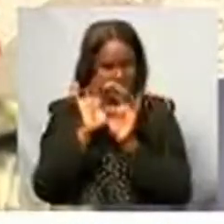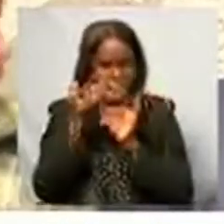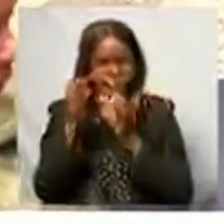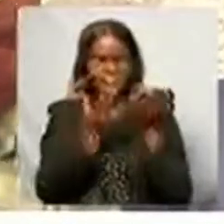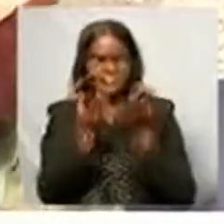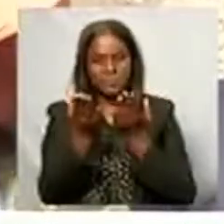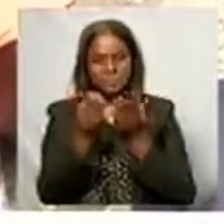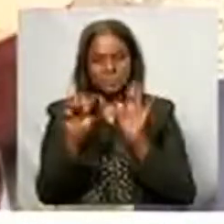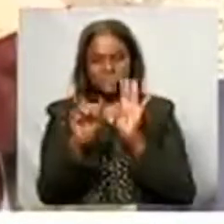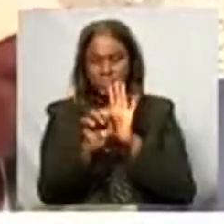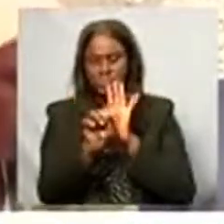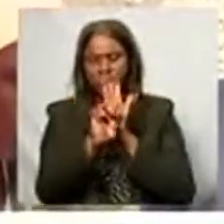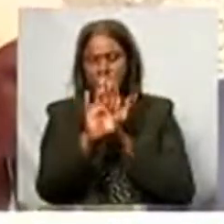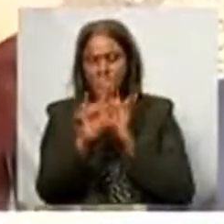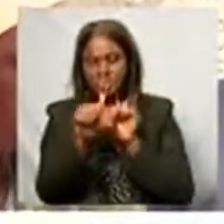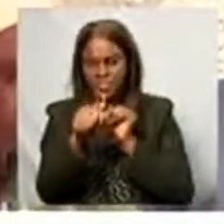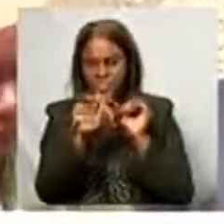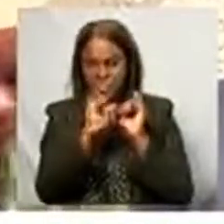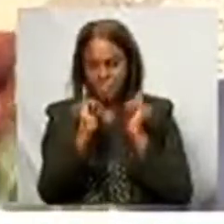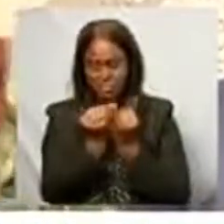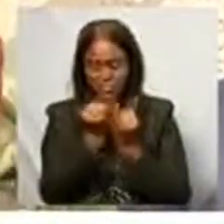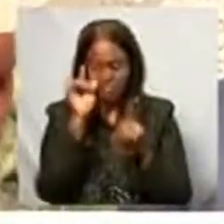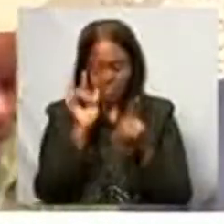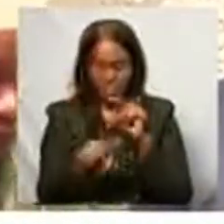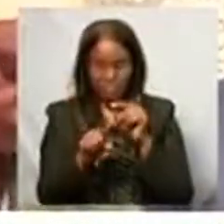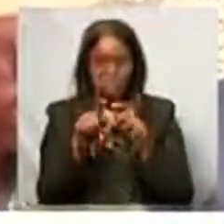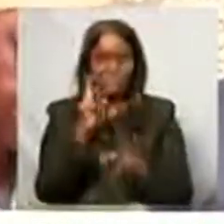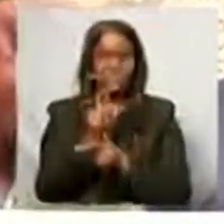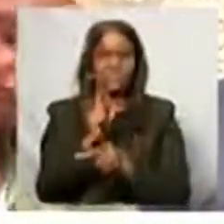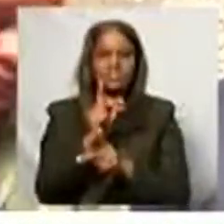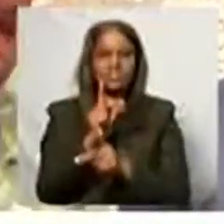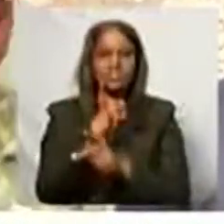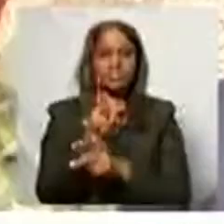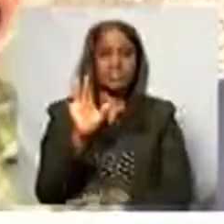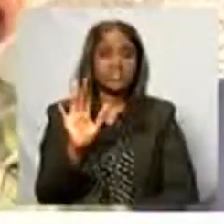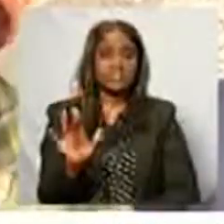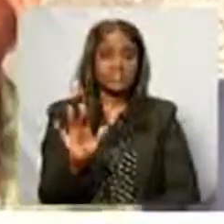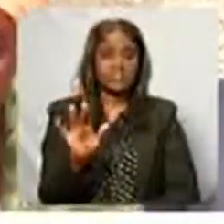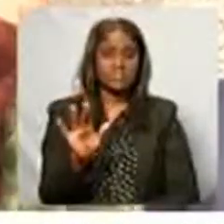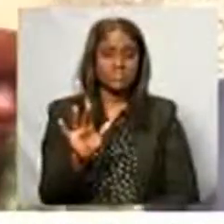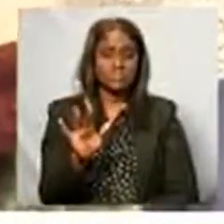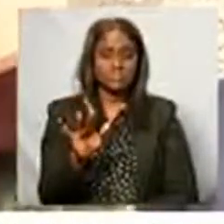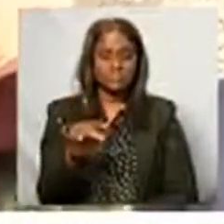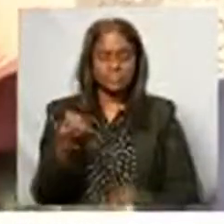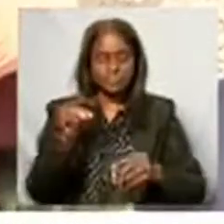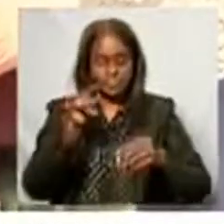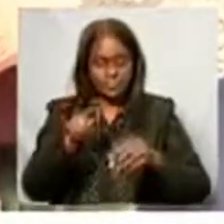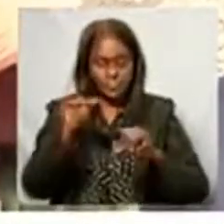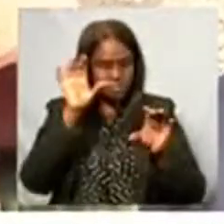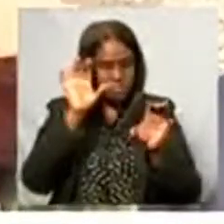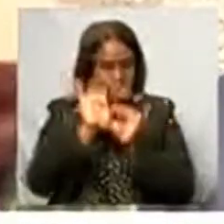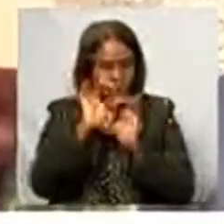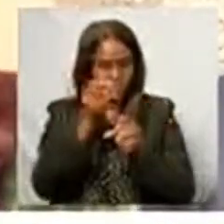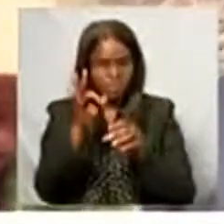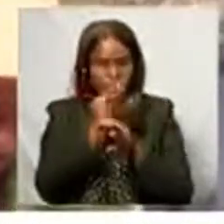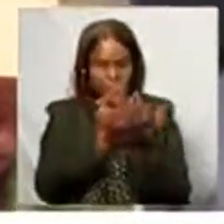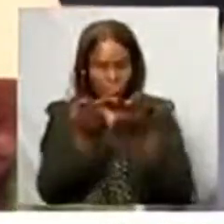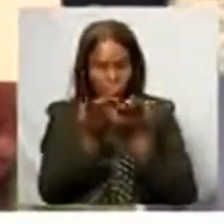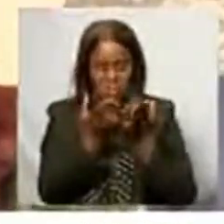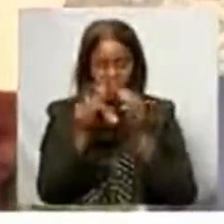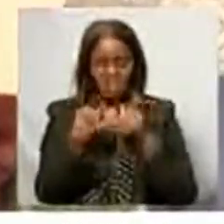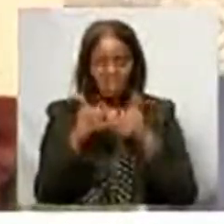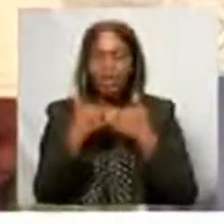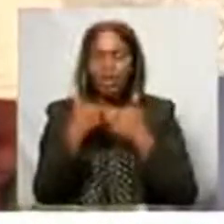are such that the institution cannot sustain meeting those conditions of service, we end